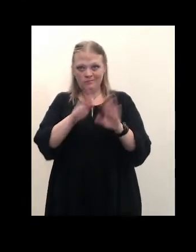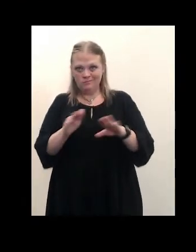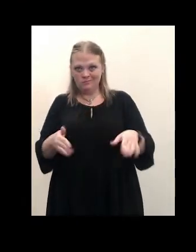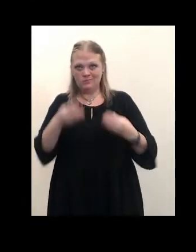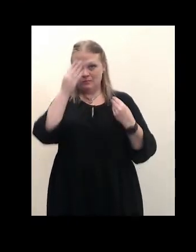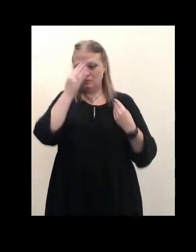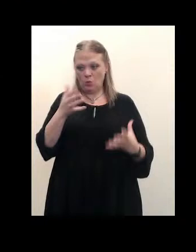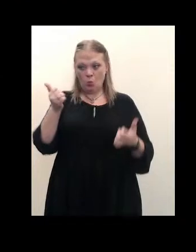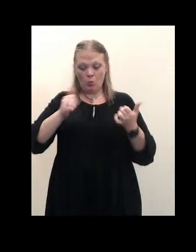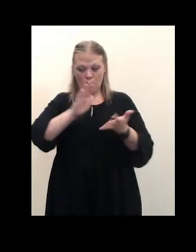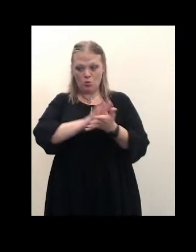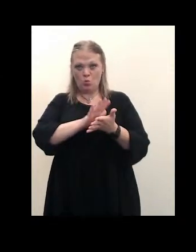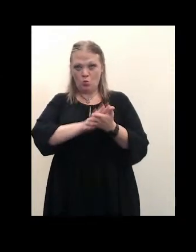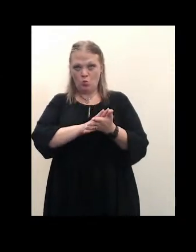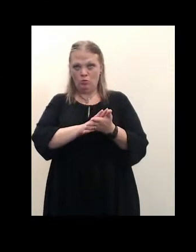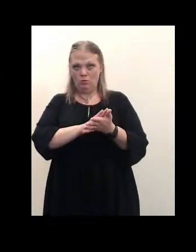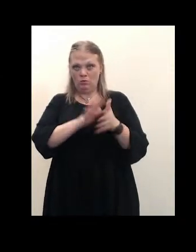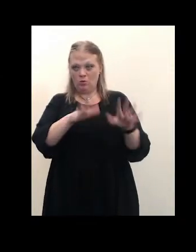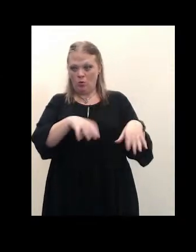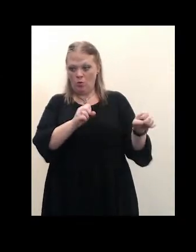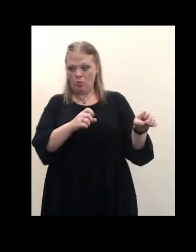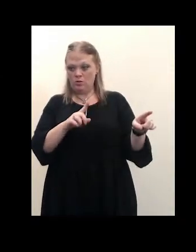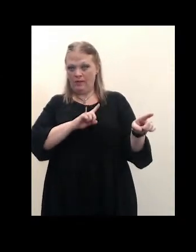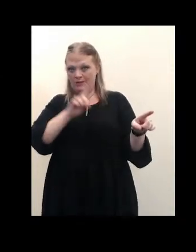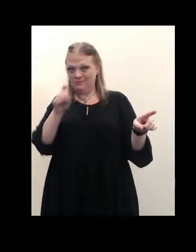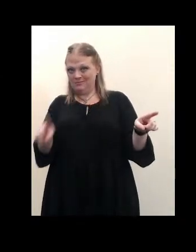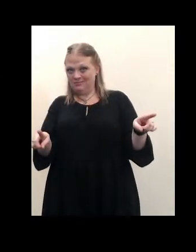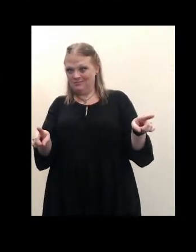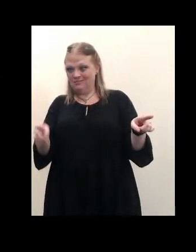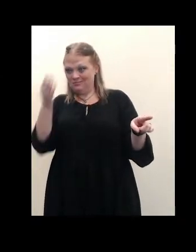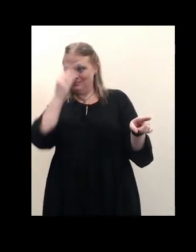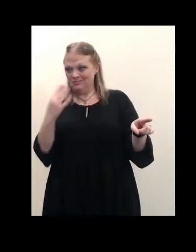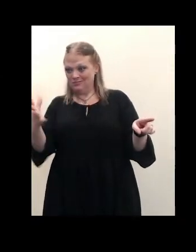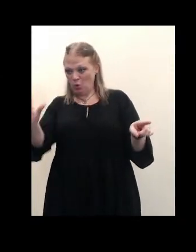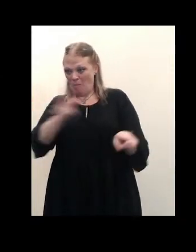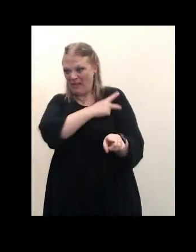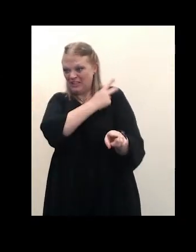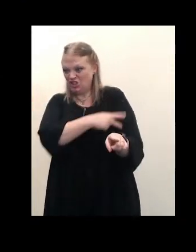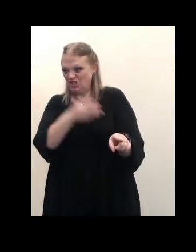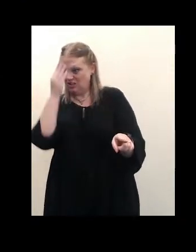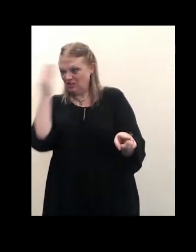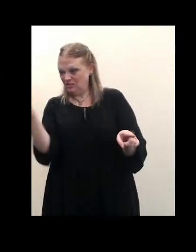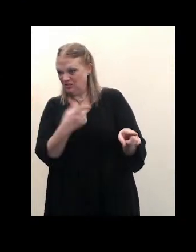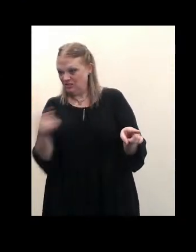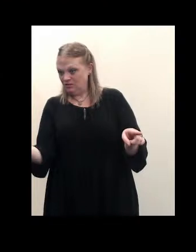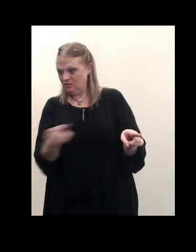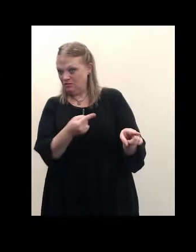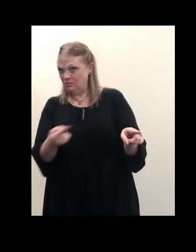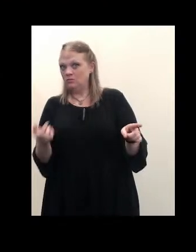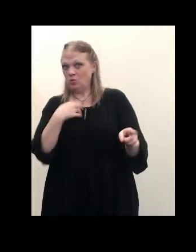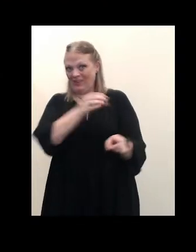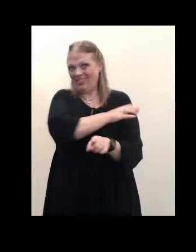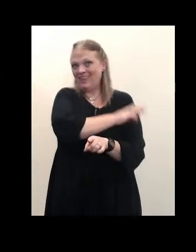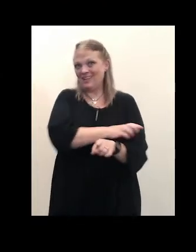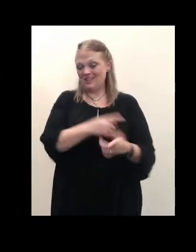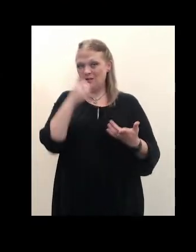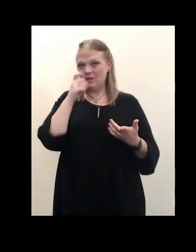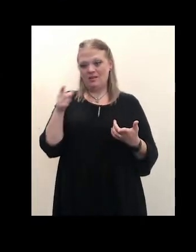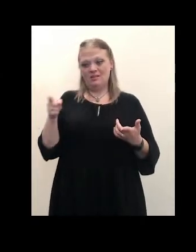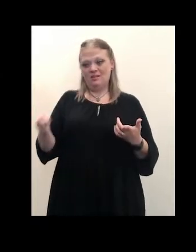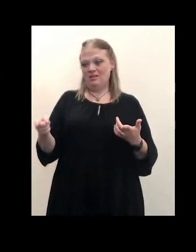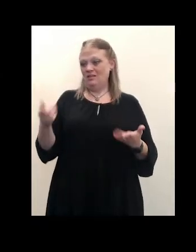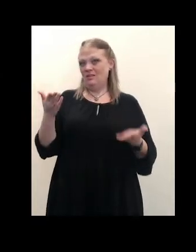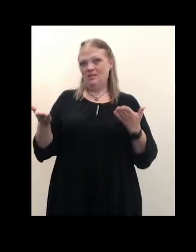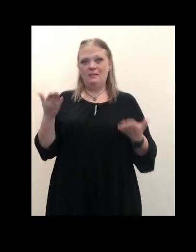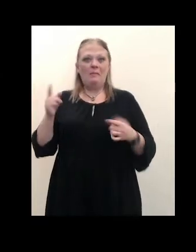we will be in, and asking our pediatricians to inform their patients and encourage them to come to these clinics, because they may not be able to